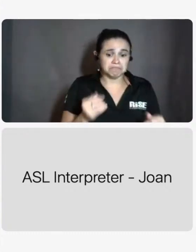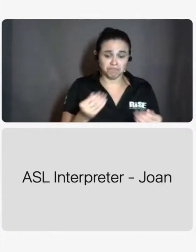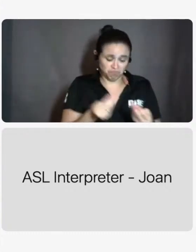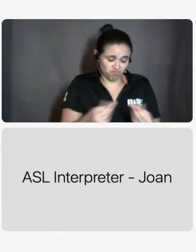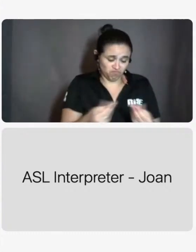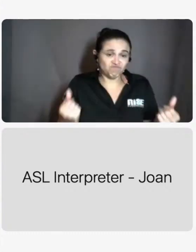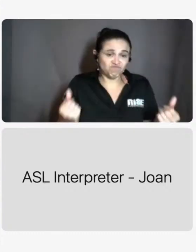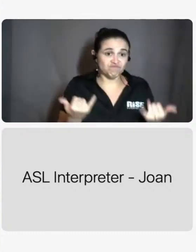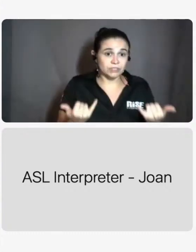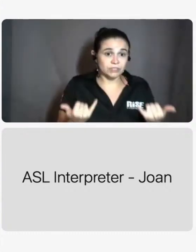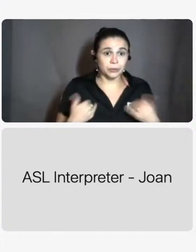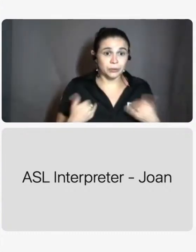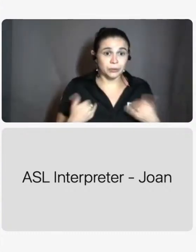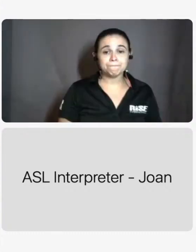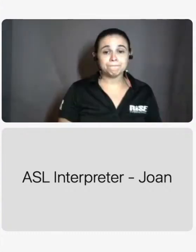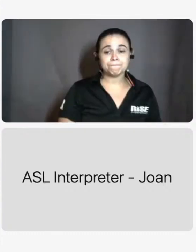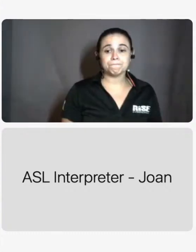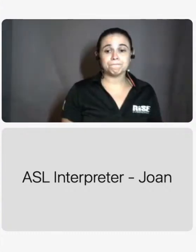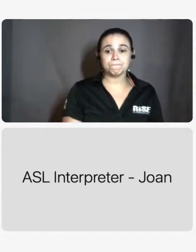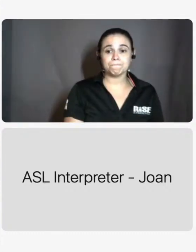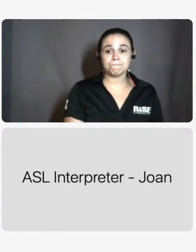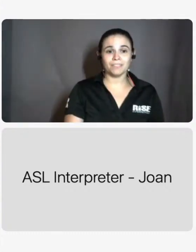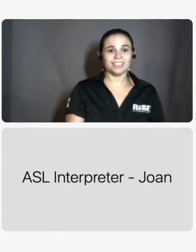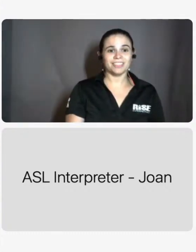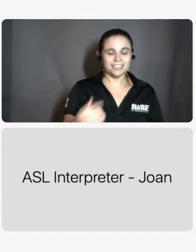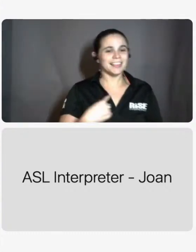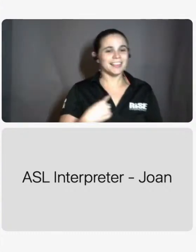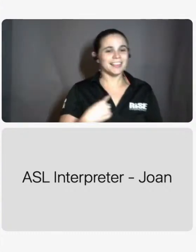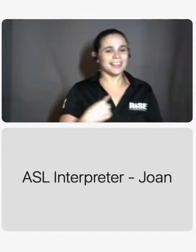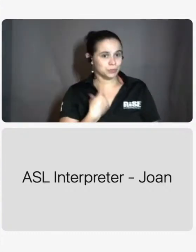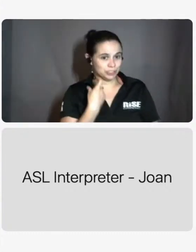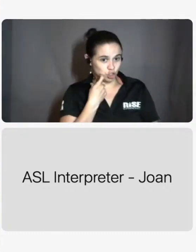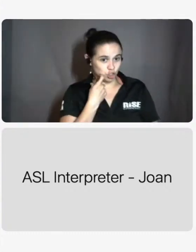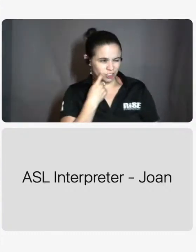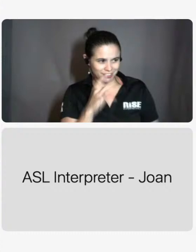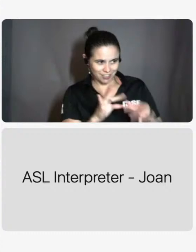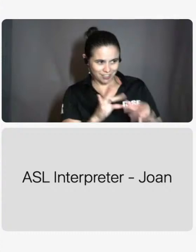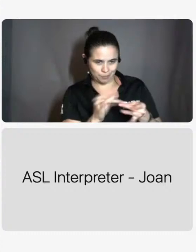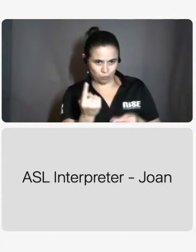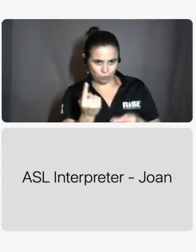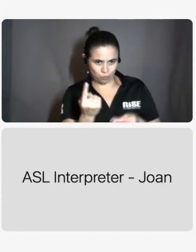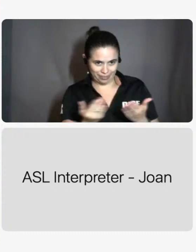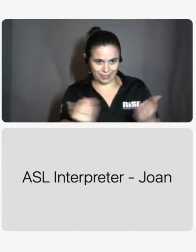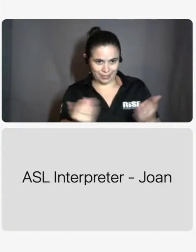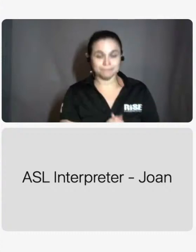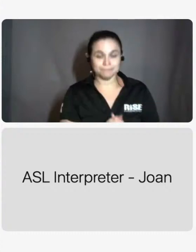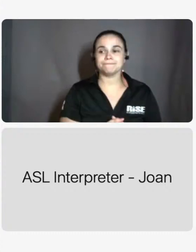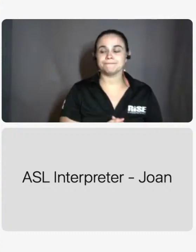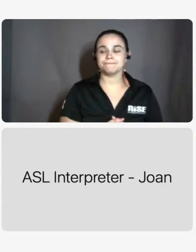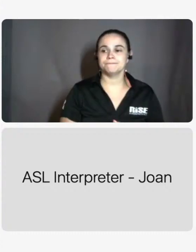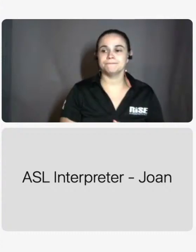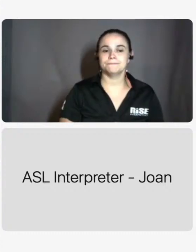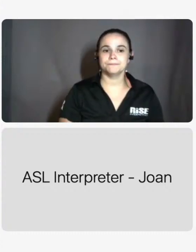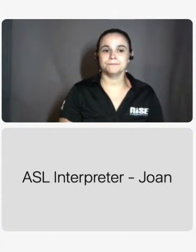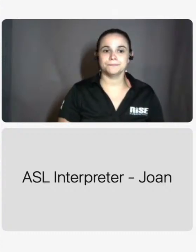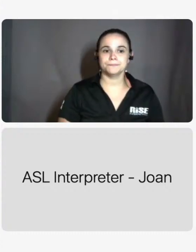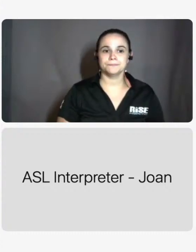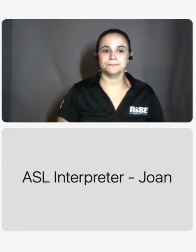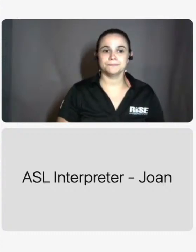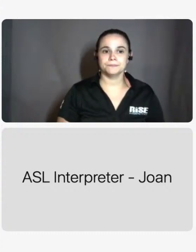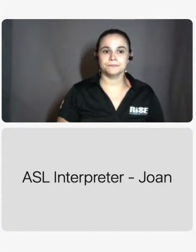I was just going to say one thing. Generally, school districts are shy to